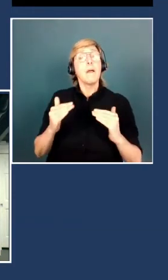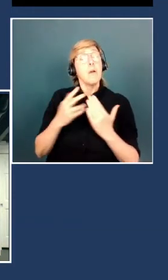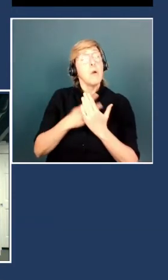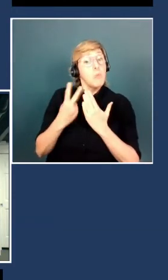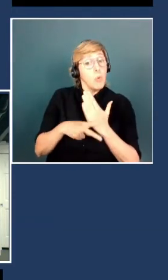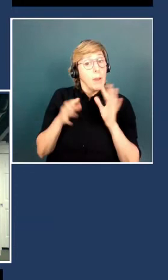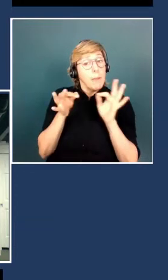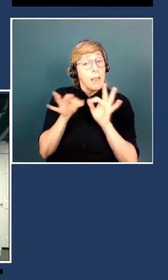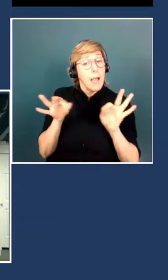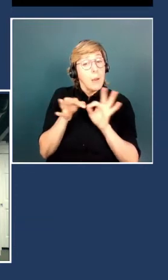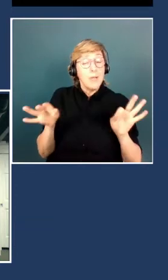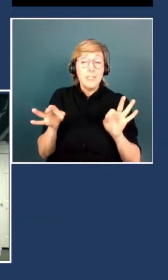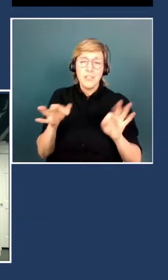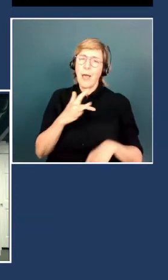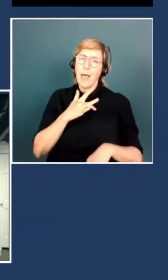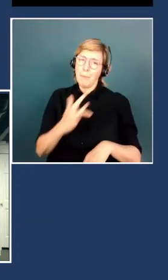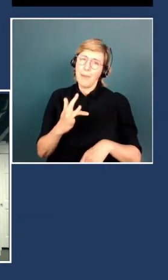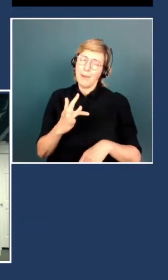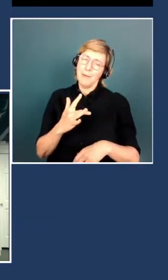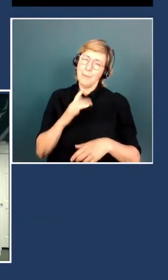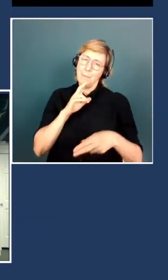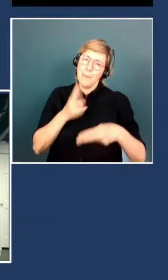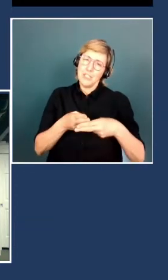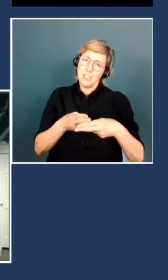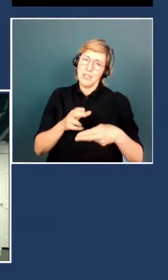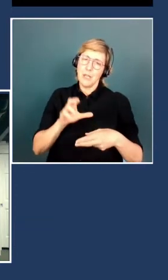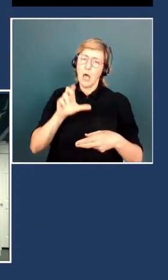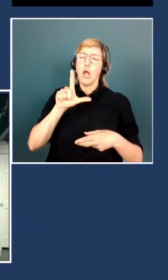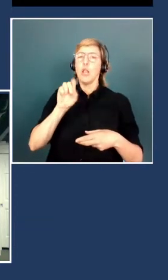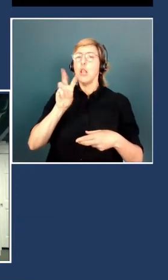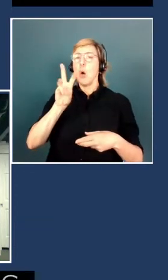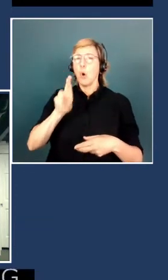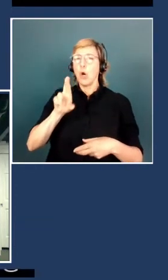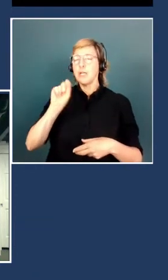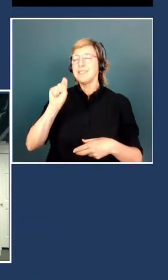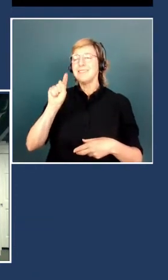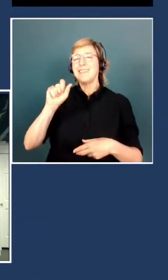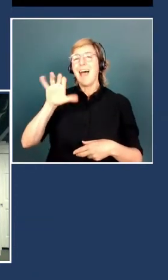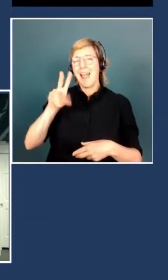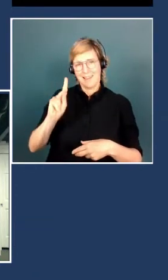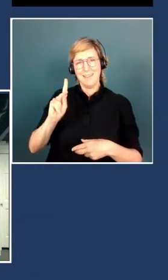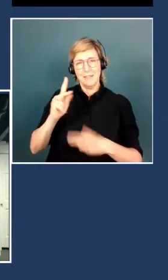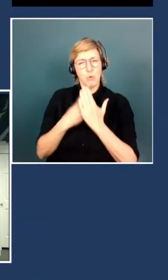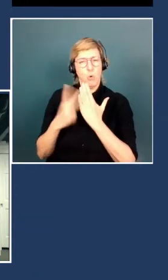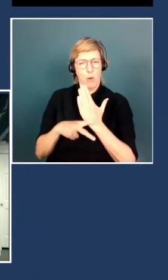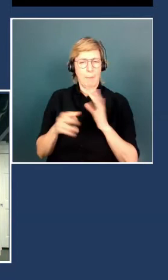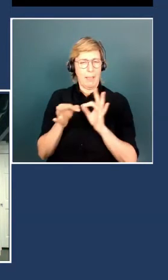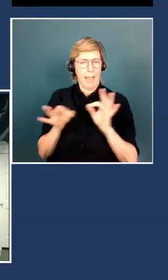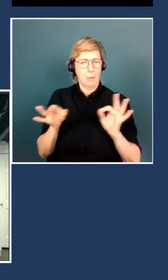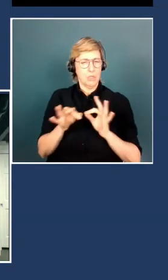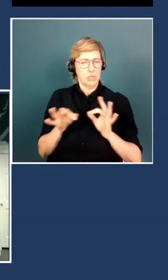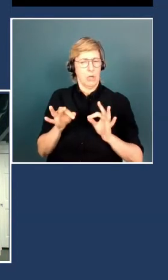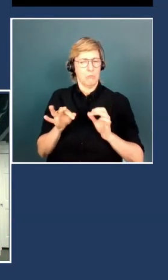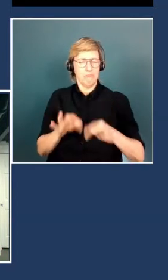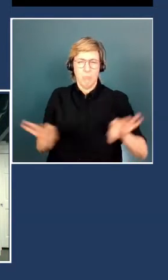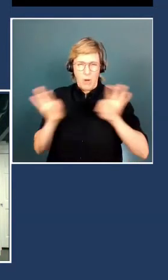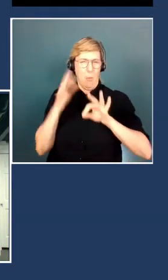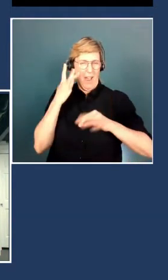I always mention lower stack programming languages can be helpful, just because it really covers all the fundamentals of computer